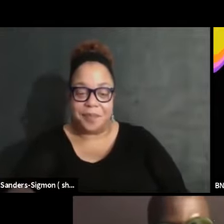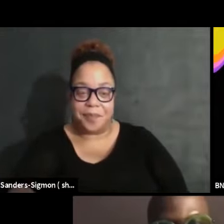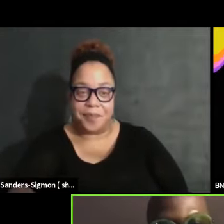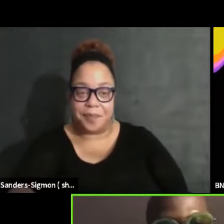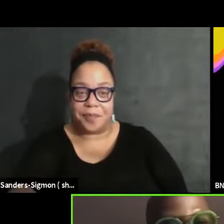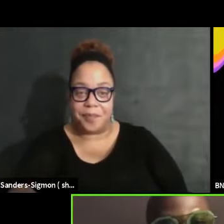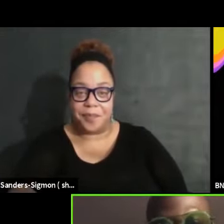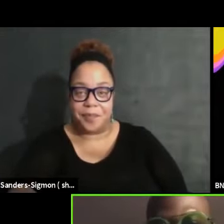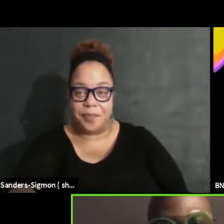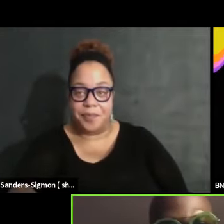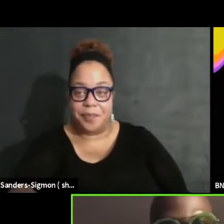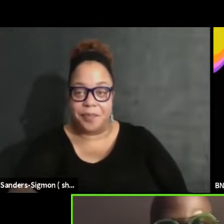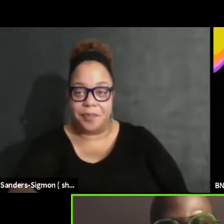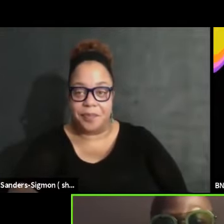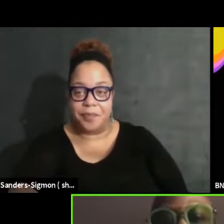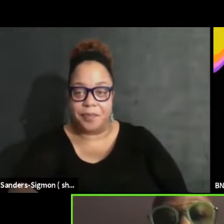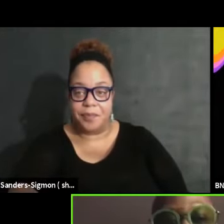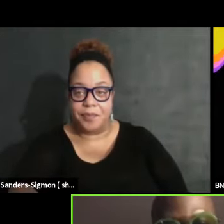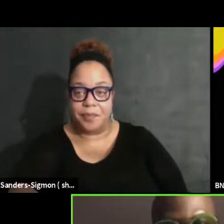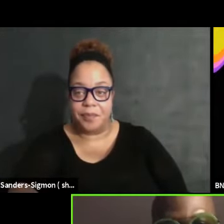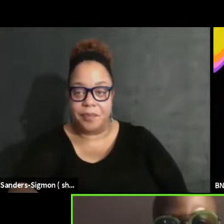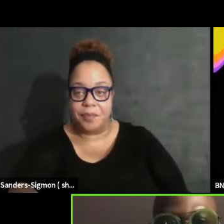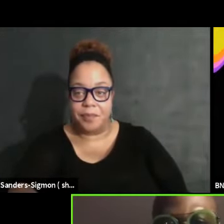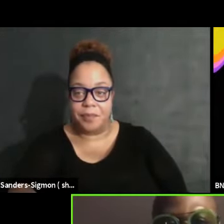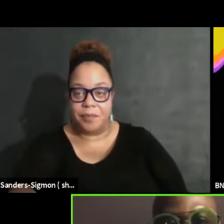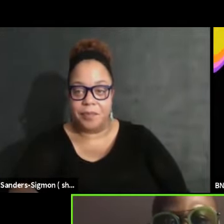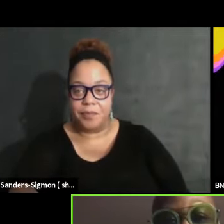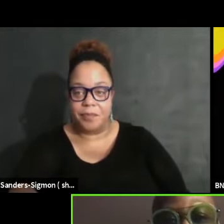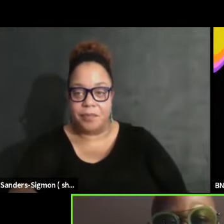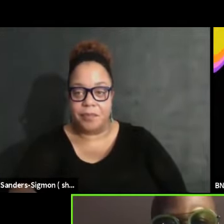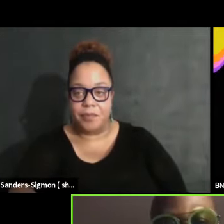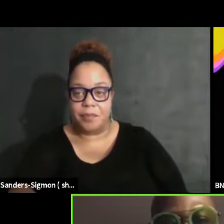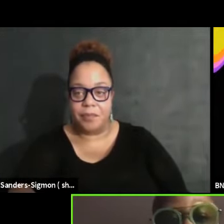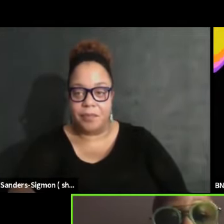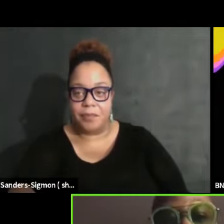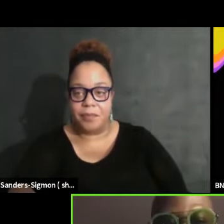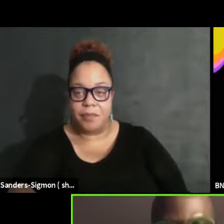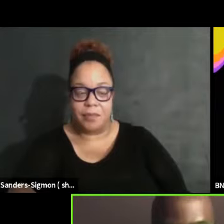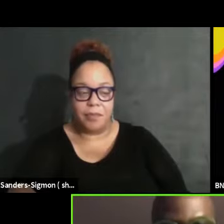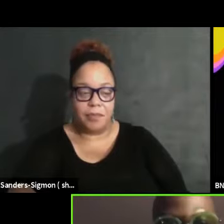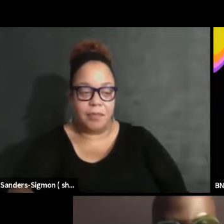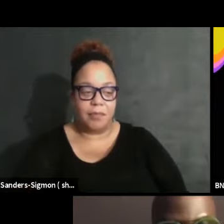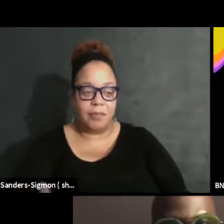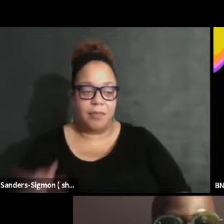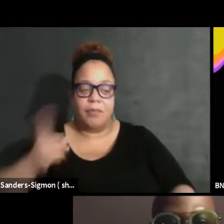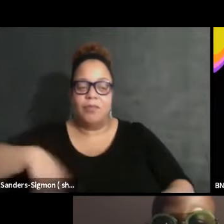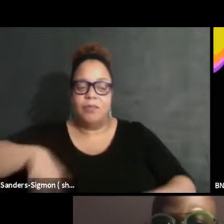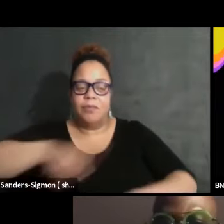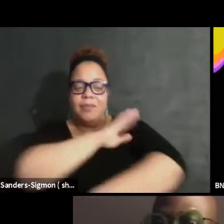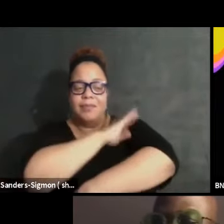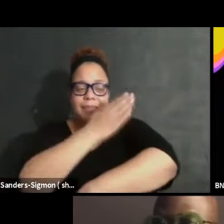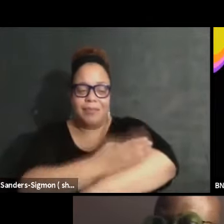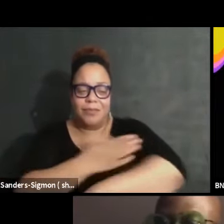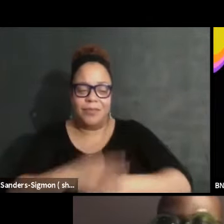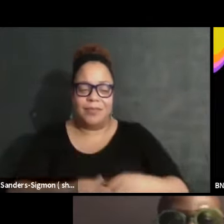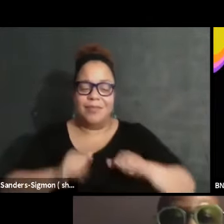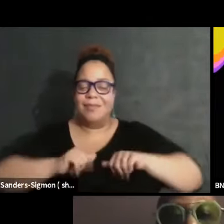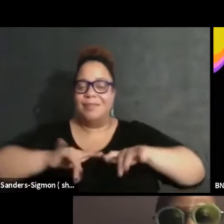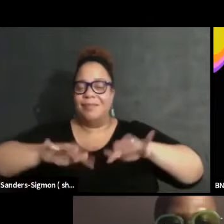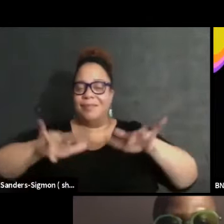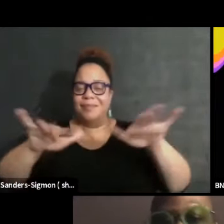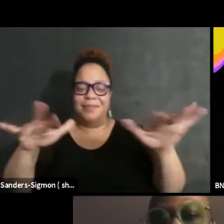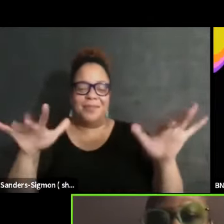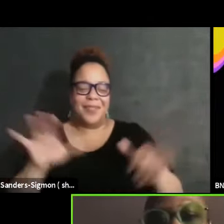South Florida. We need you. We need that energy to radiate. We need you in 2020, and